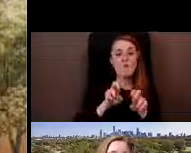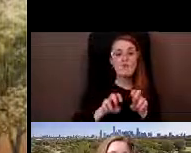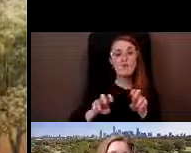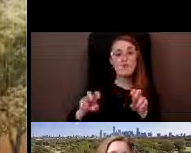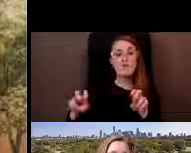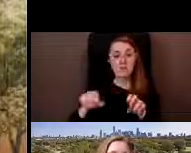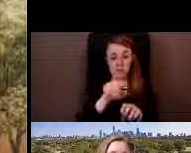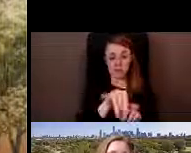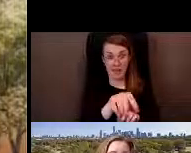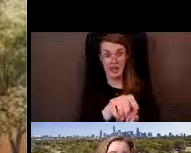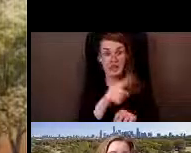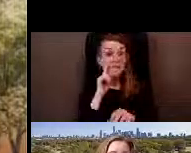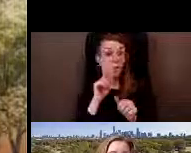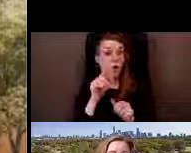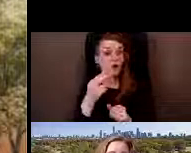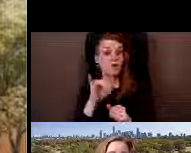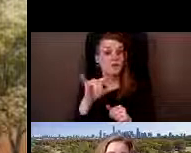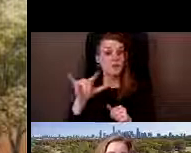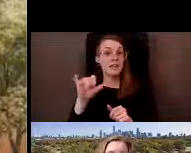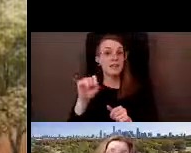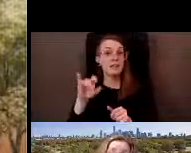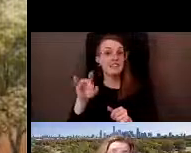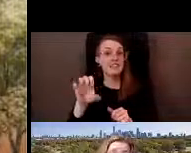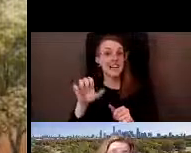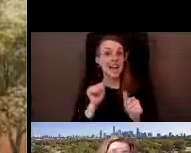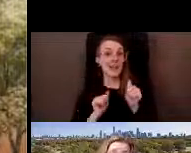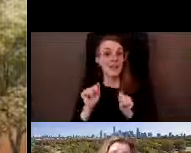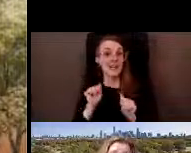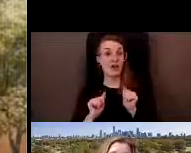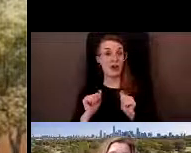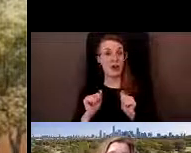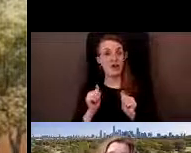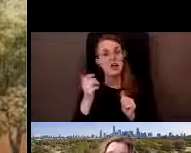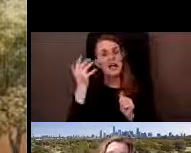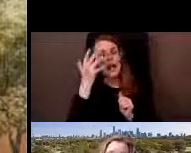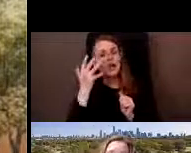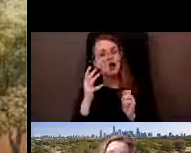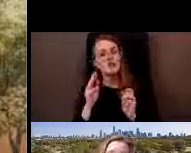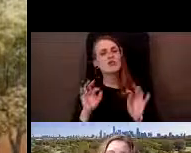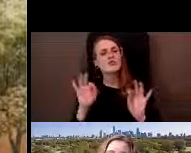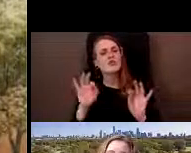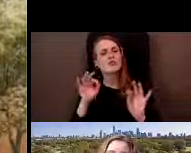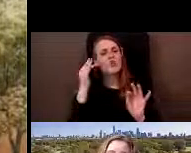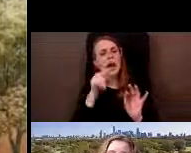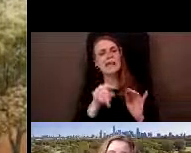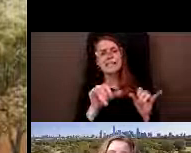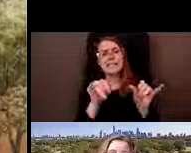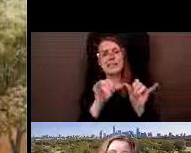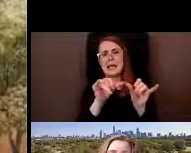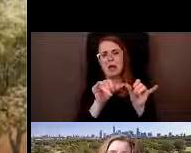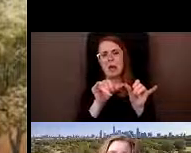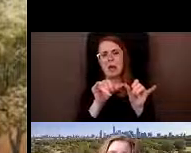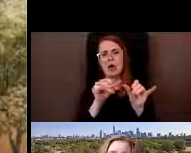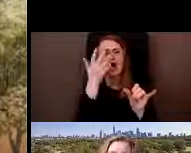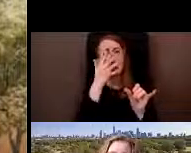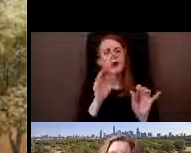is about what is there today. It looks pretty gentle because this is at a scale where it looks minimal, but